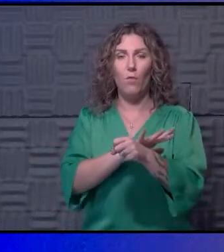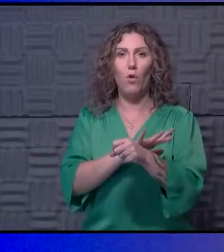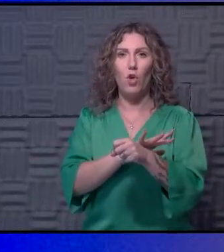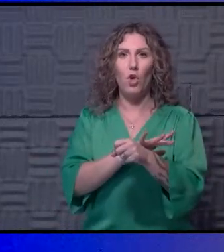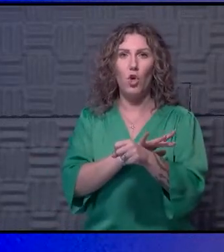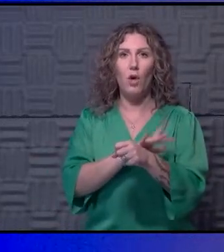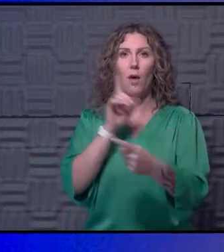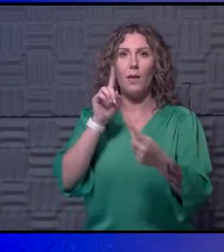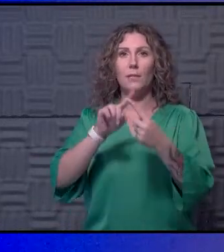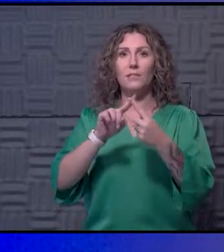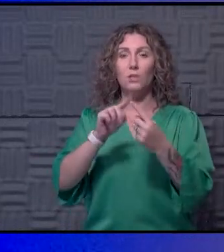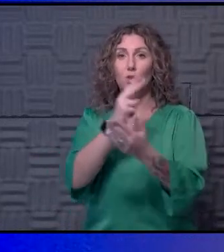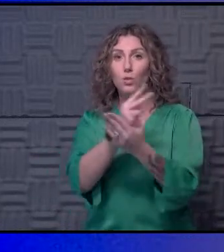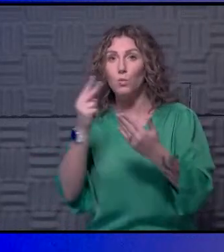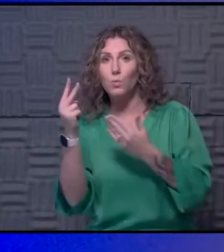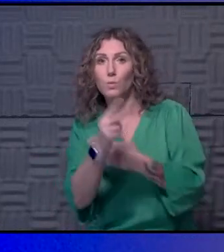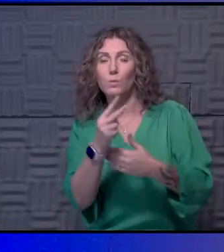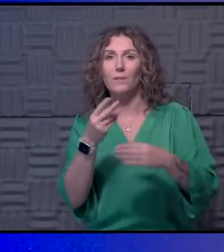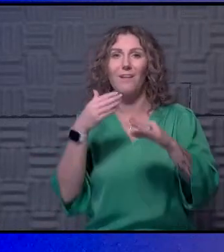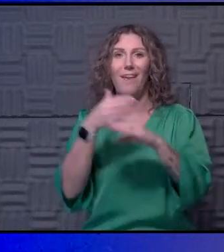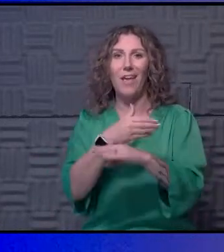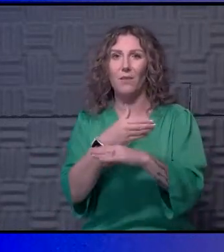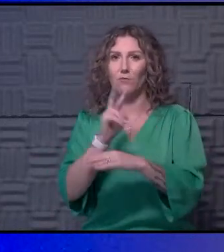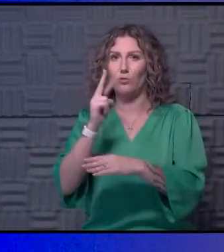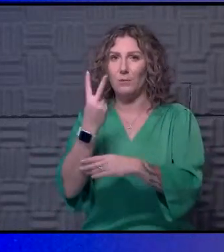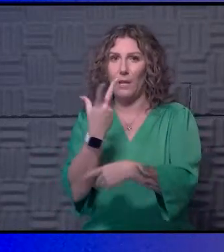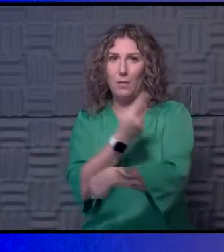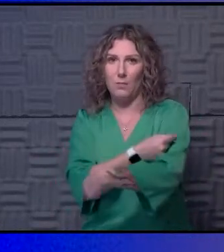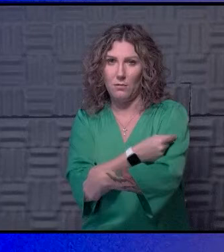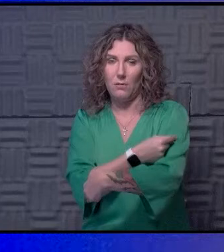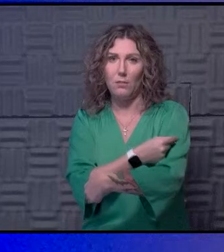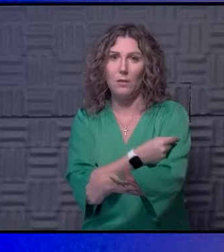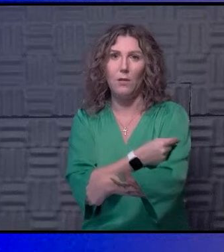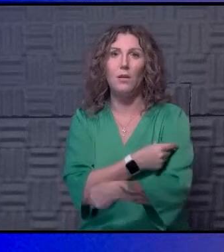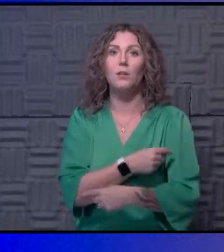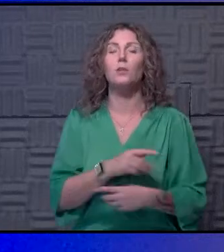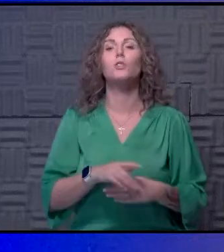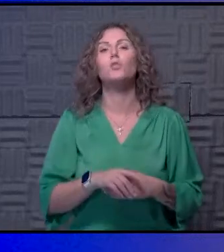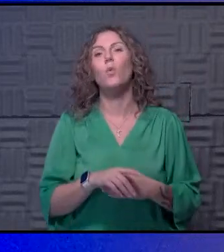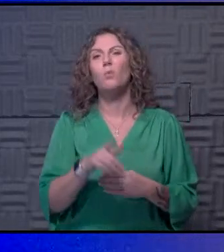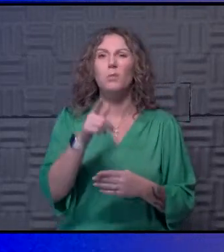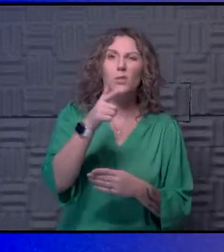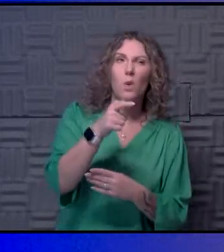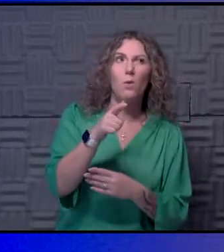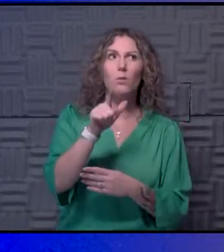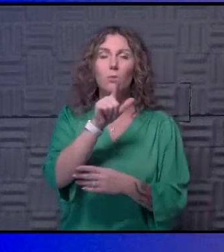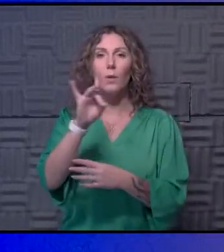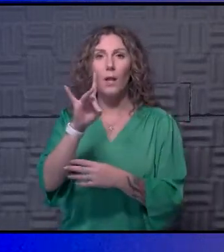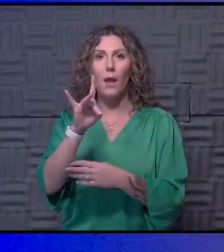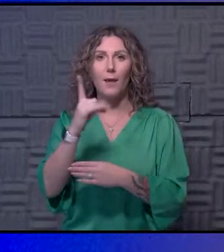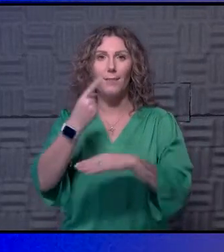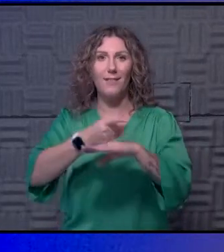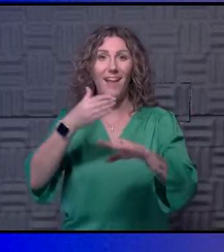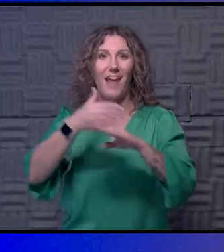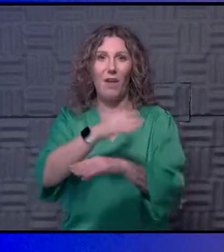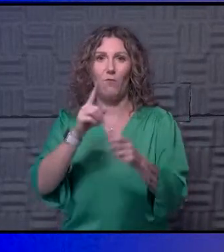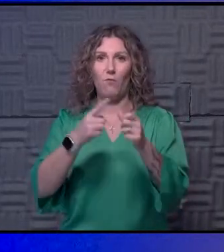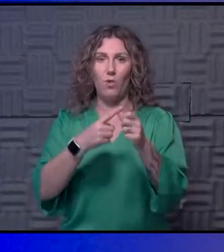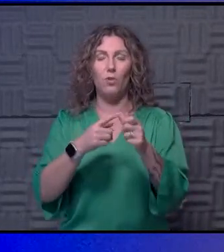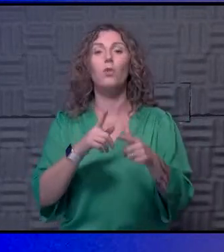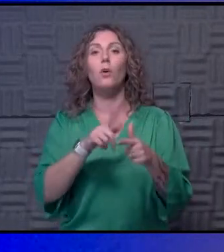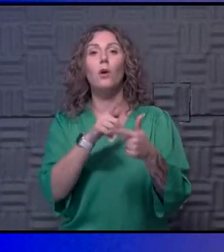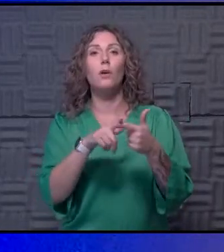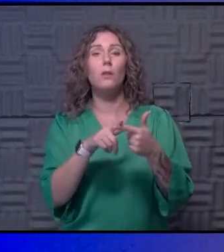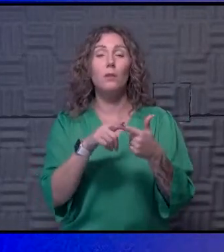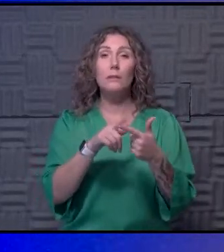built up until 2 weeks after that second dose. Which again will be 21 or 28 days. We don't know exactly how